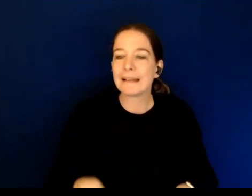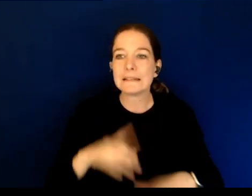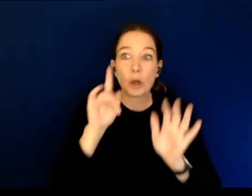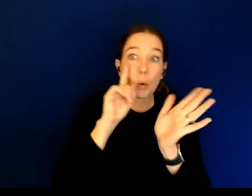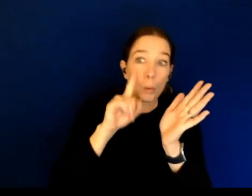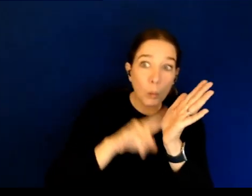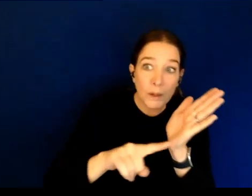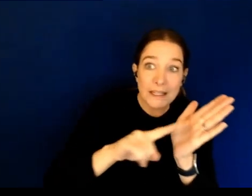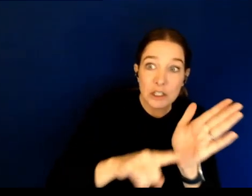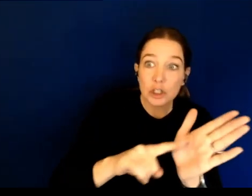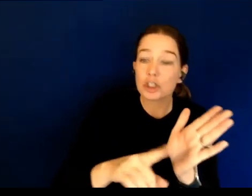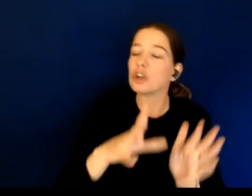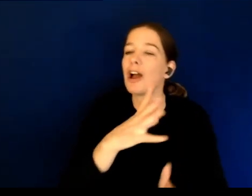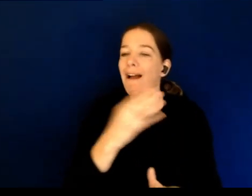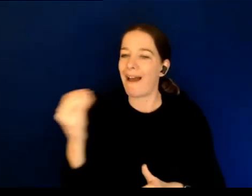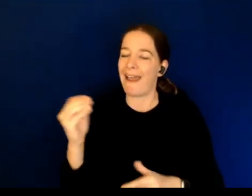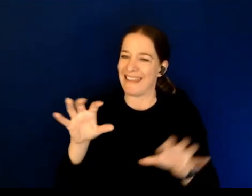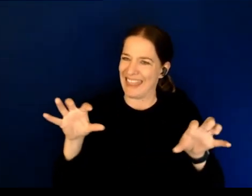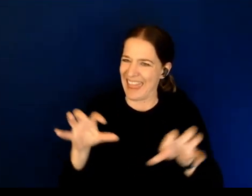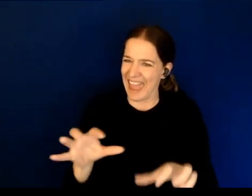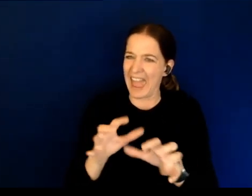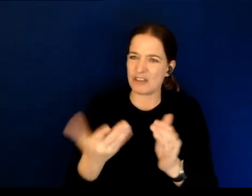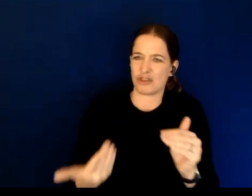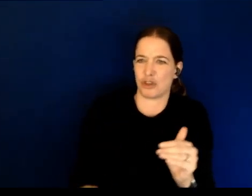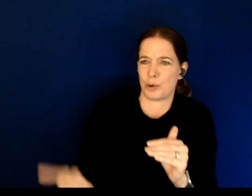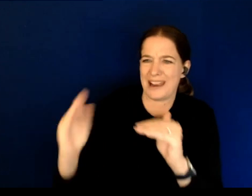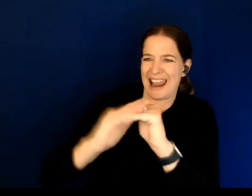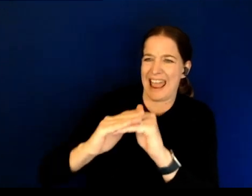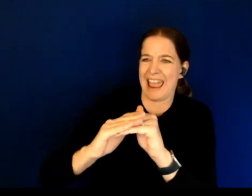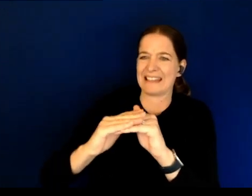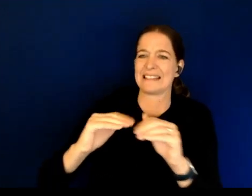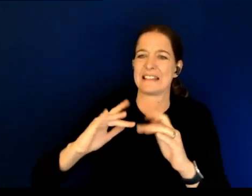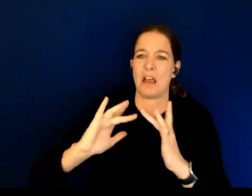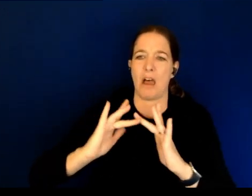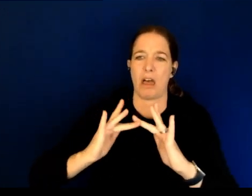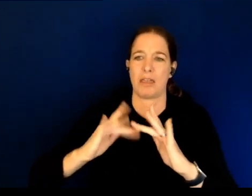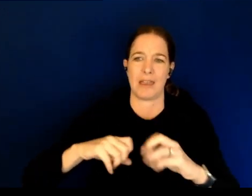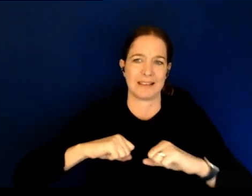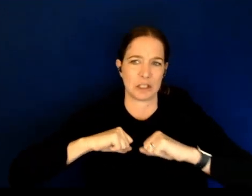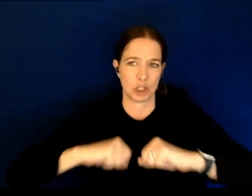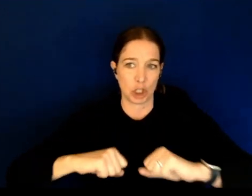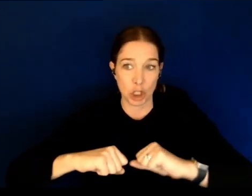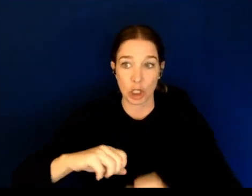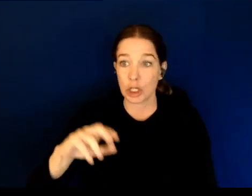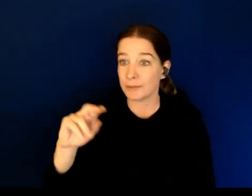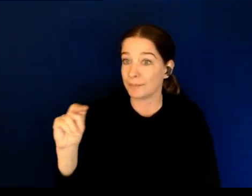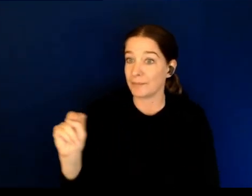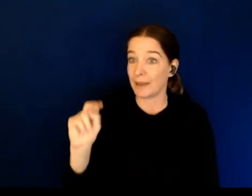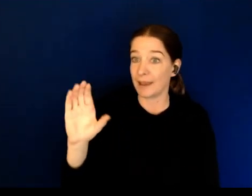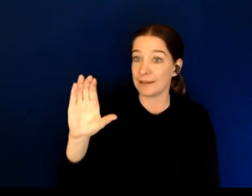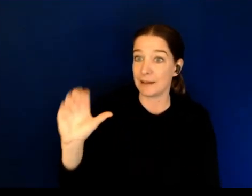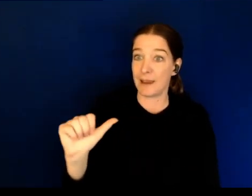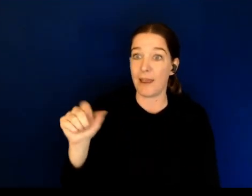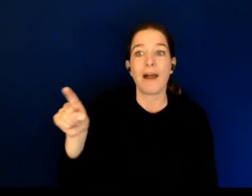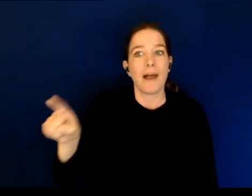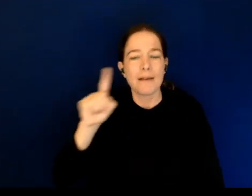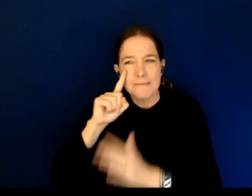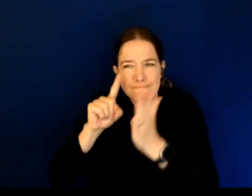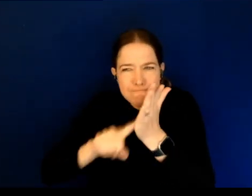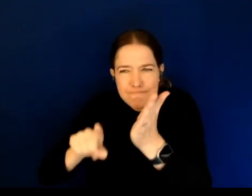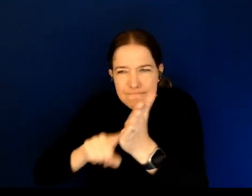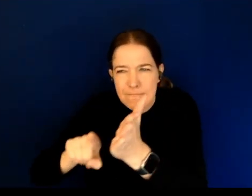to enhance cybersecurity. Research from our colleague NCA found that